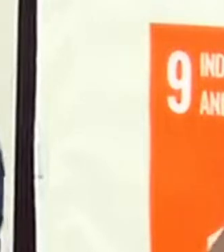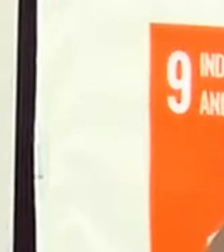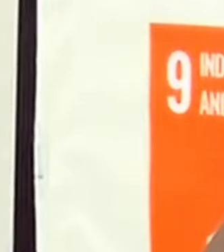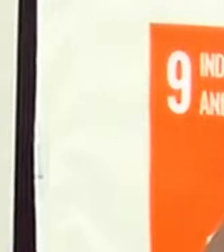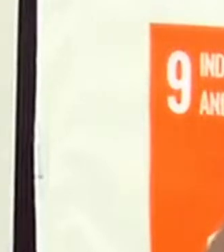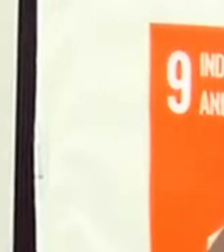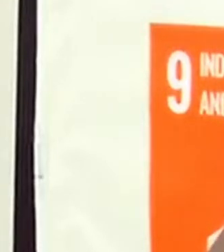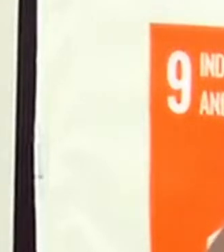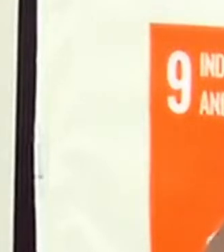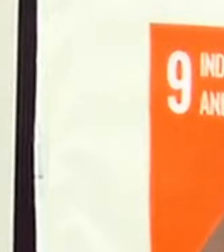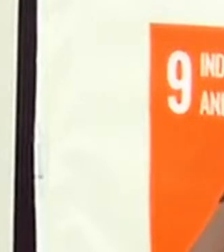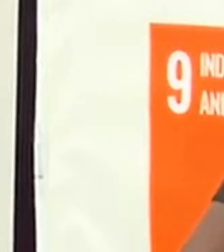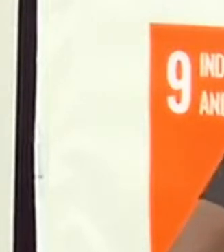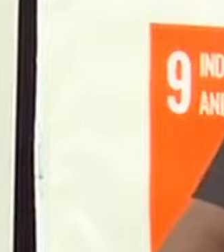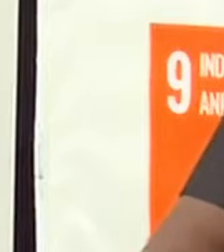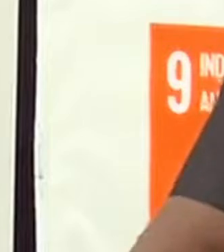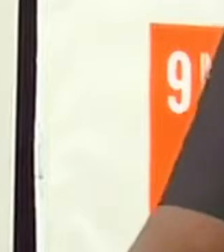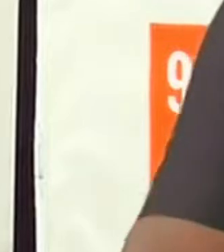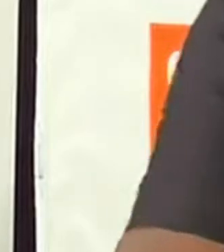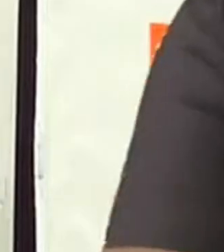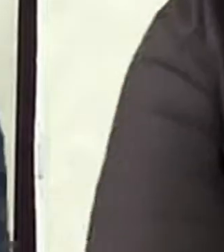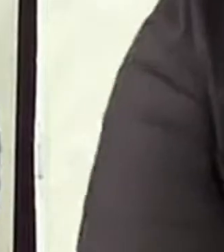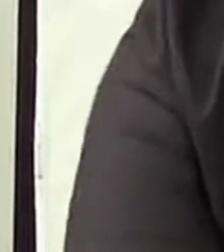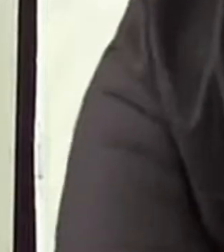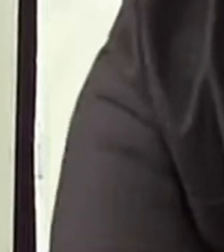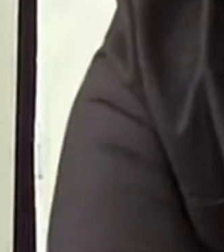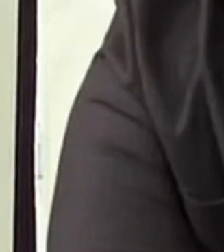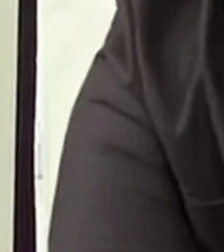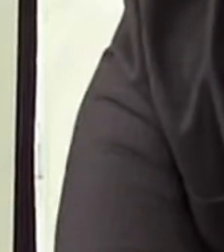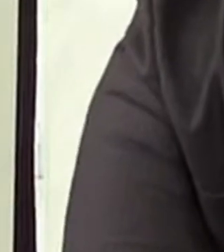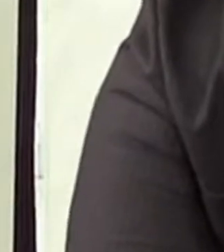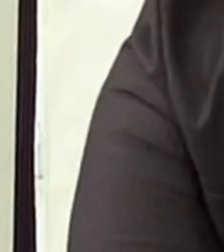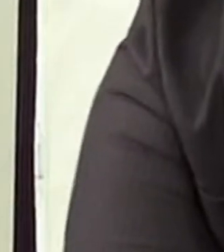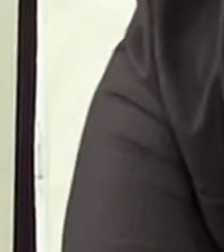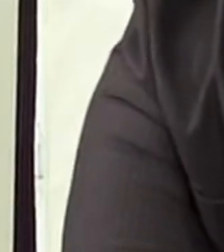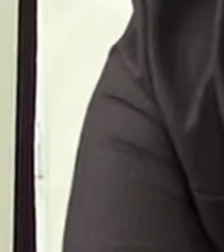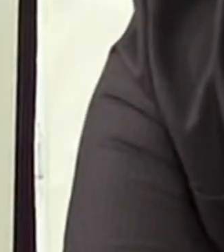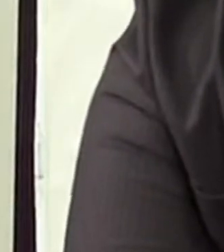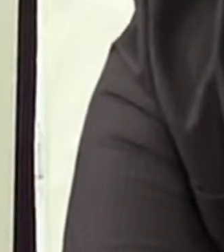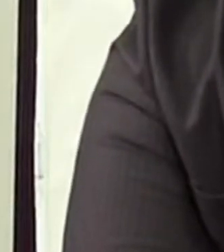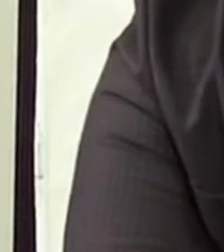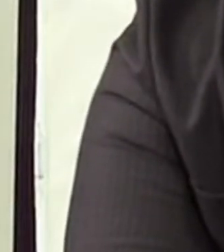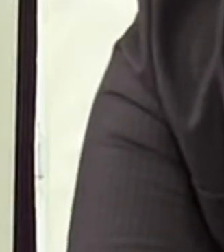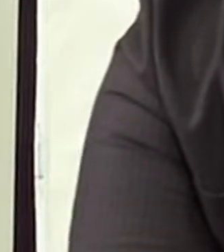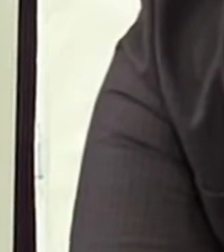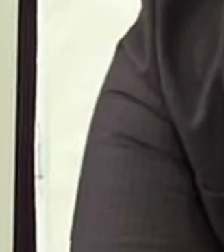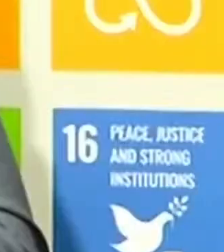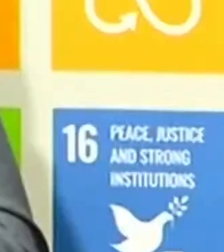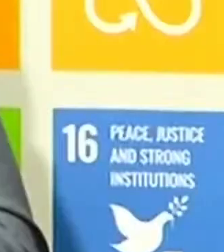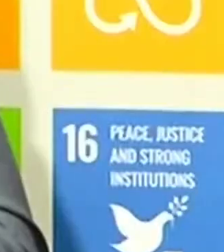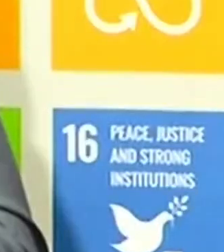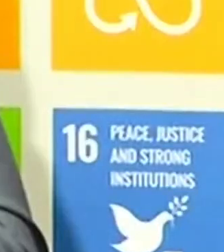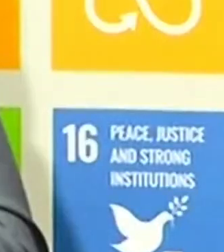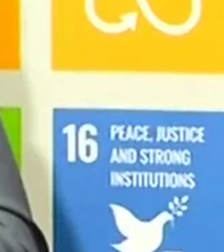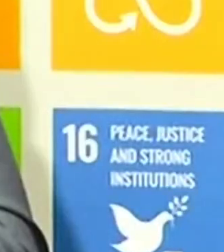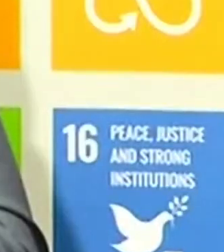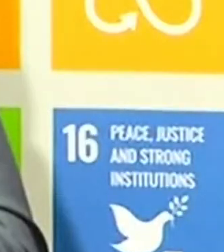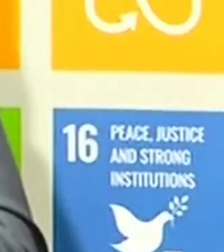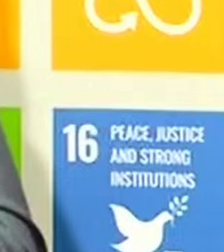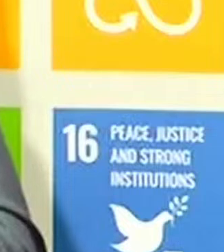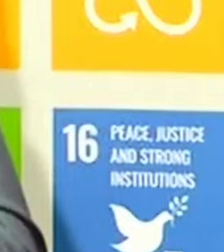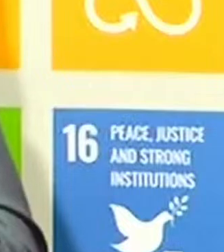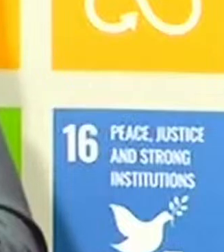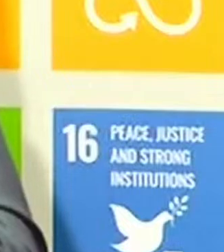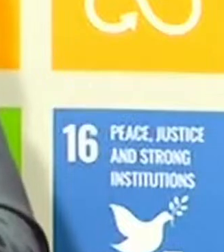us on Parliament Radio and Parliament Television. How's the Ministry of Fisheries and Livestock doing? Thank you very